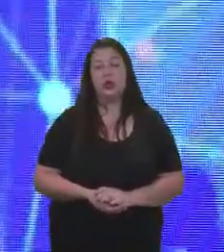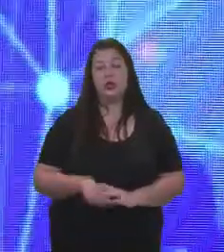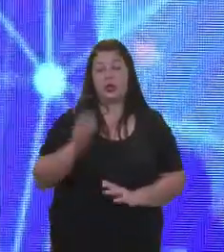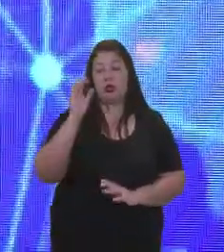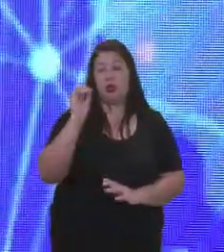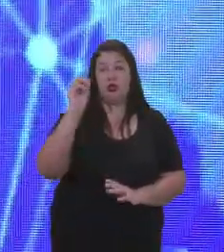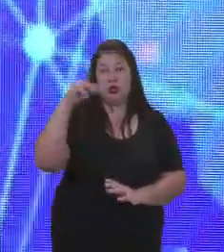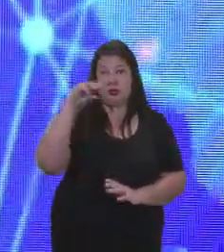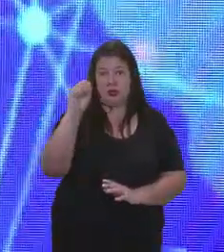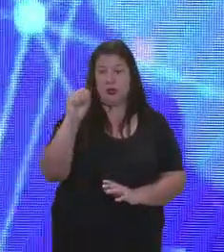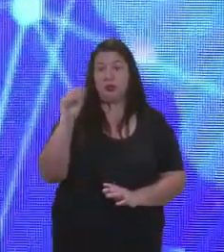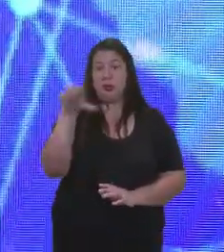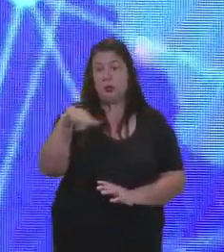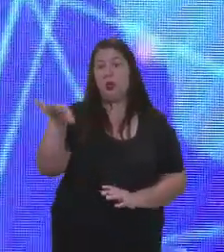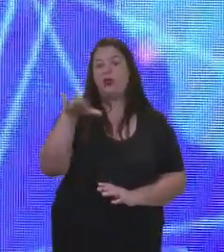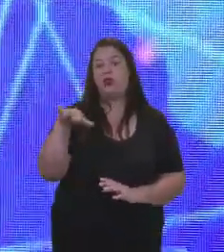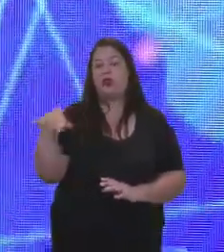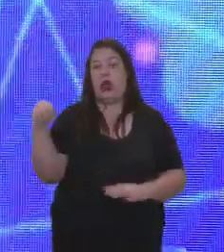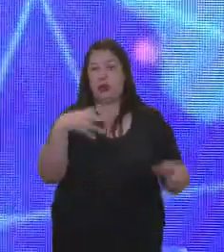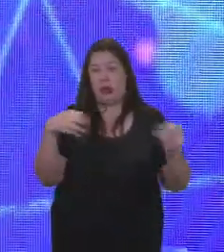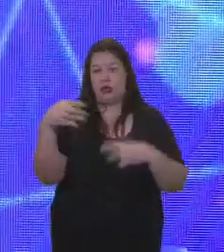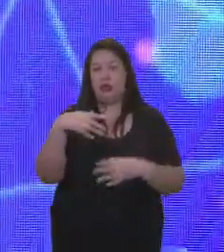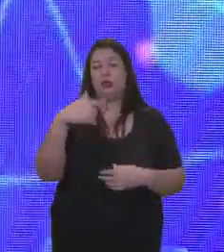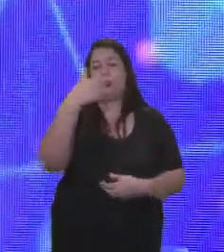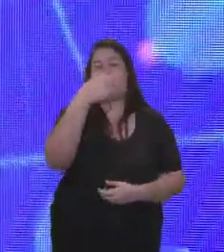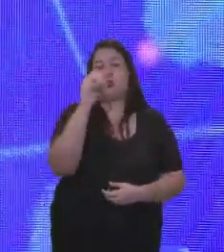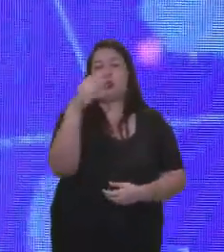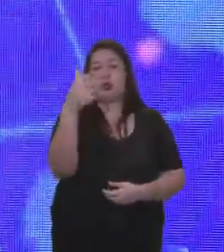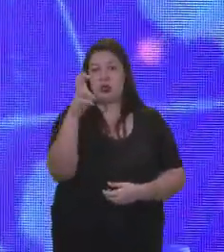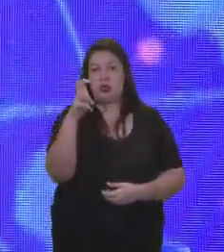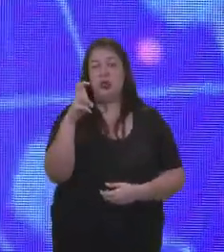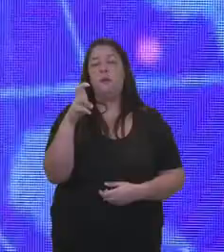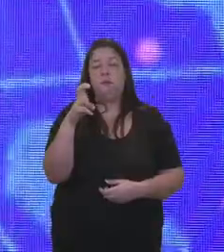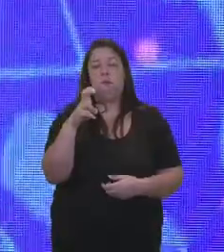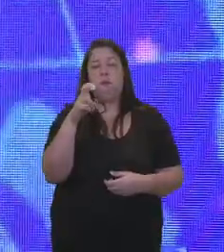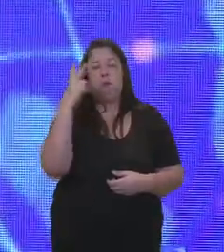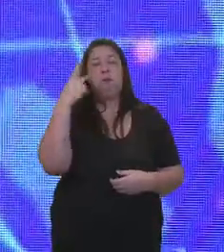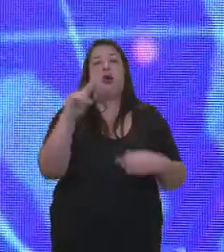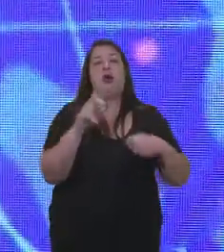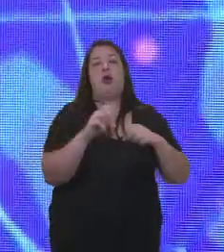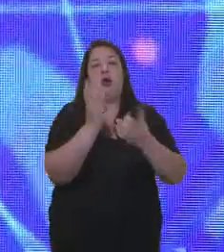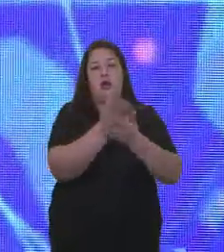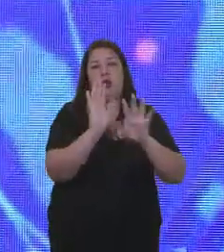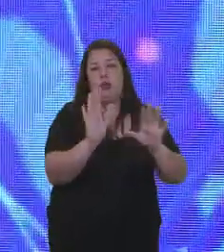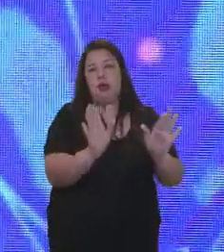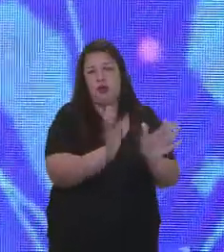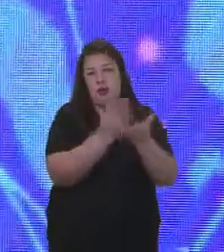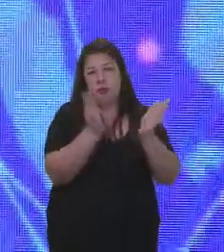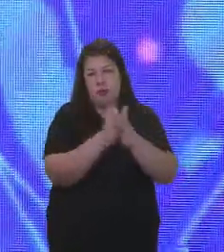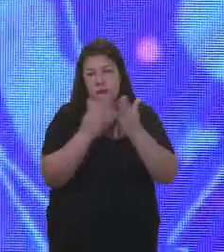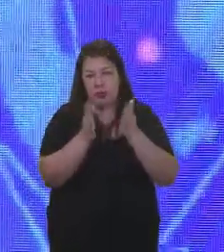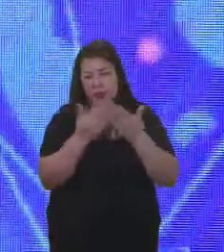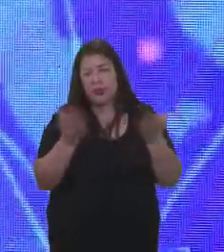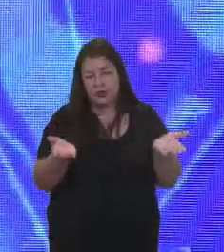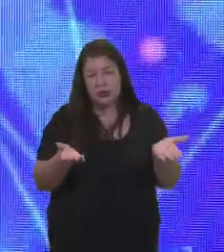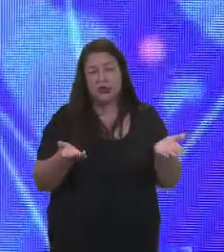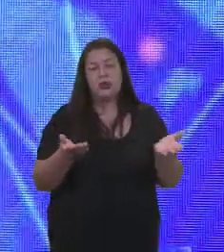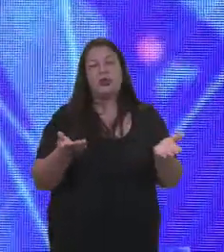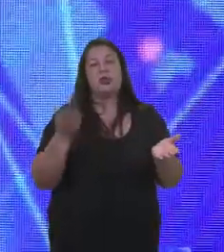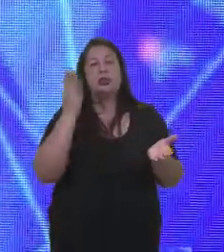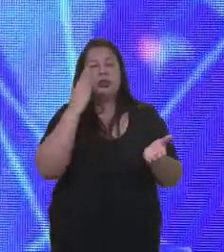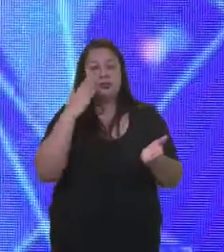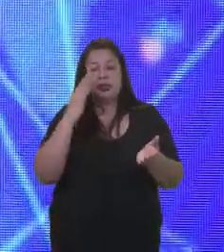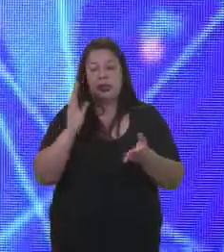The ODS have been updated in 2015 for the eradication of poverty. The goal of